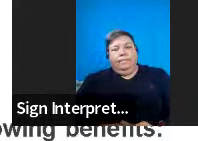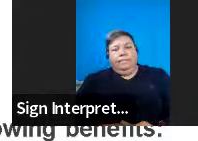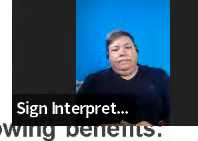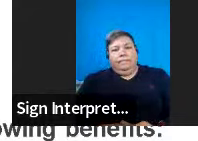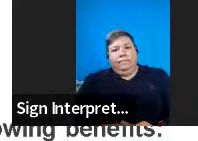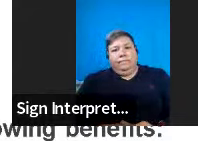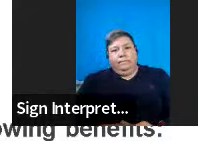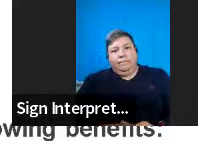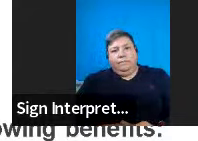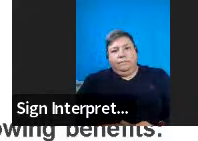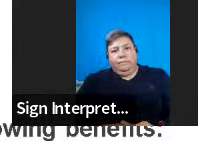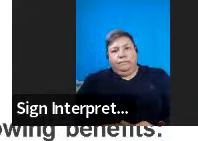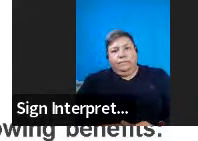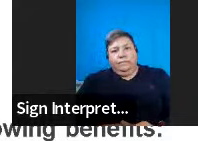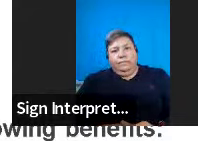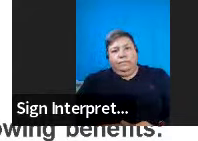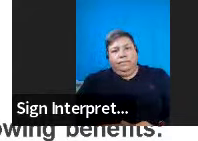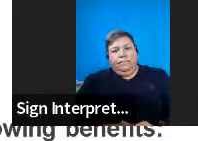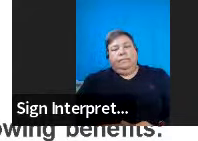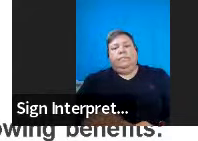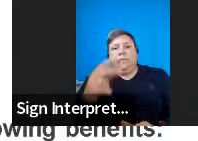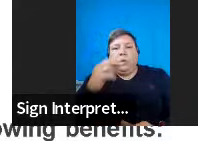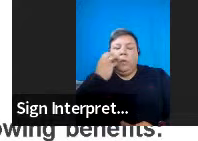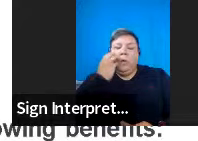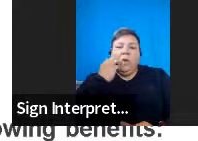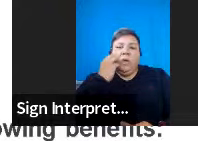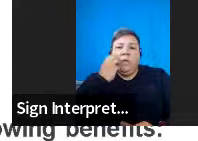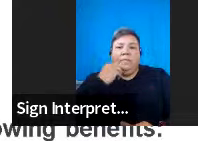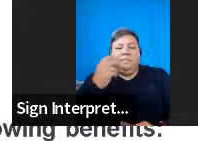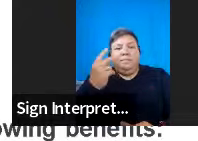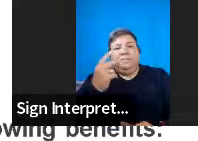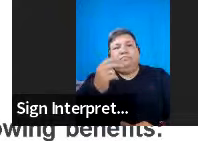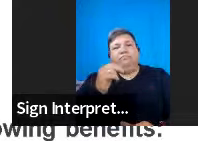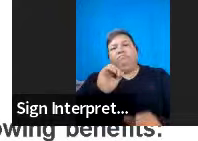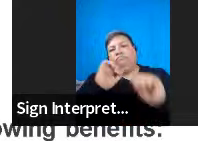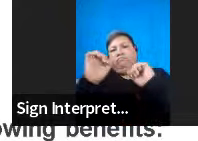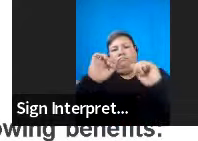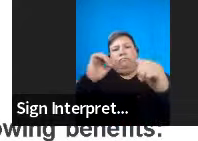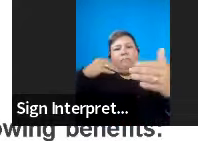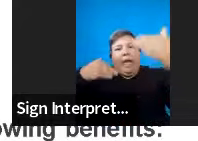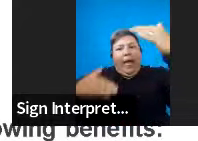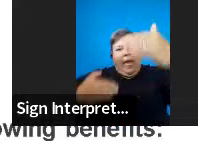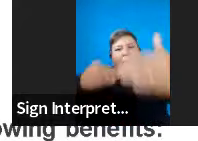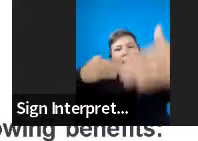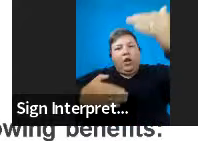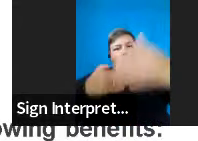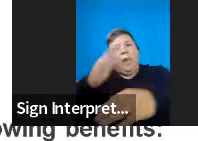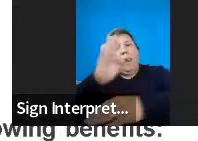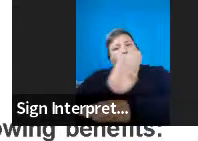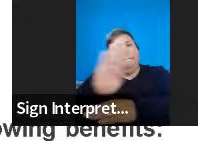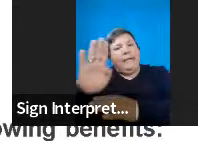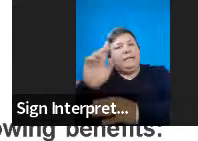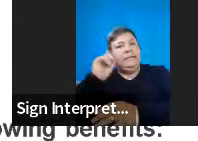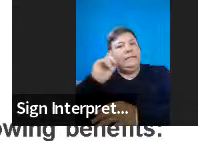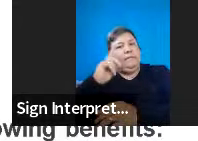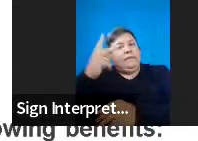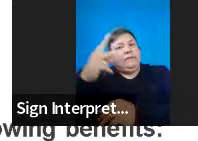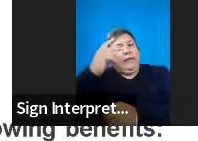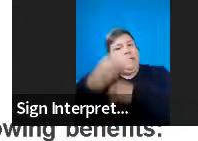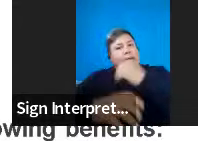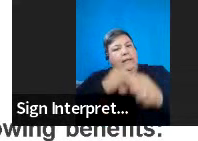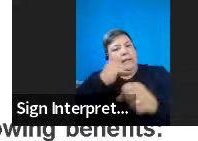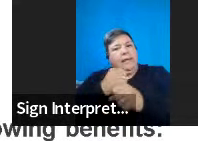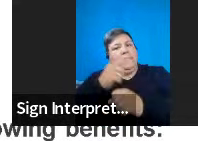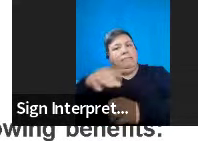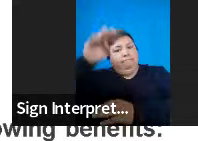number of compliance audits that you may have on annual basis or every second year. So then the frequency gets reduced